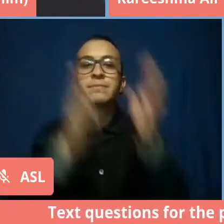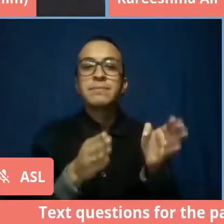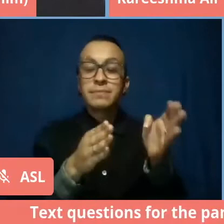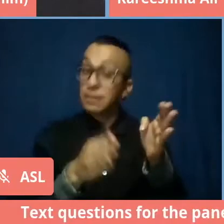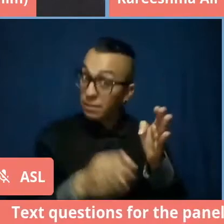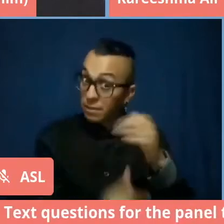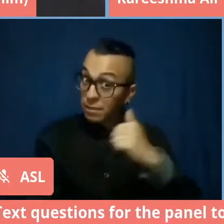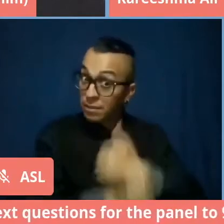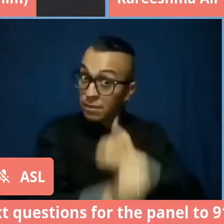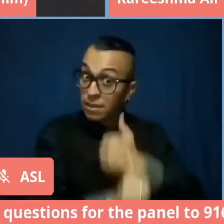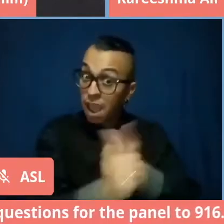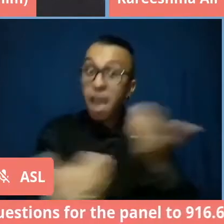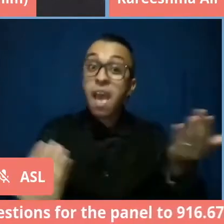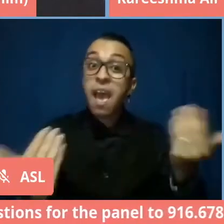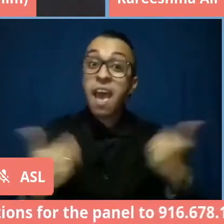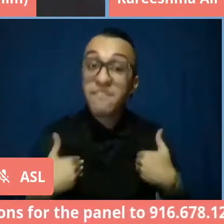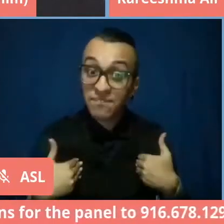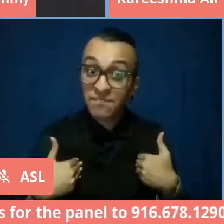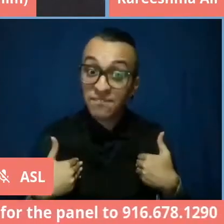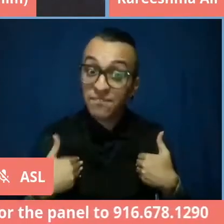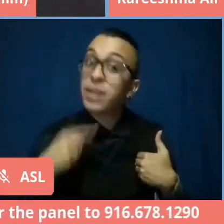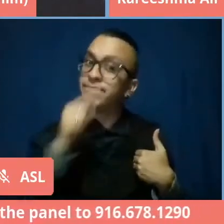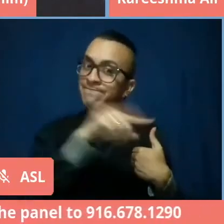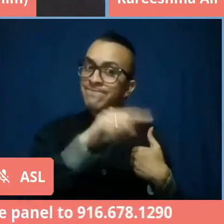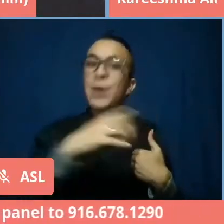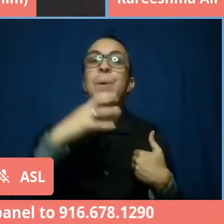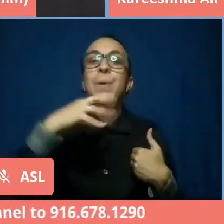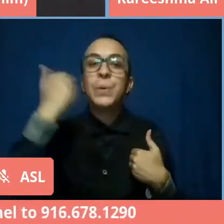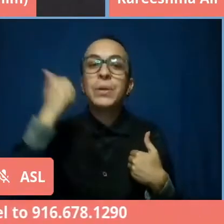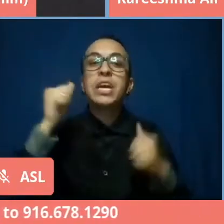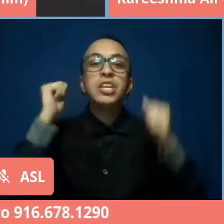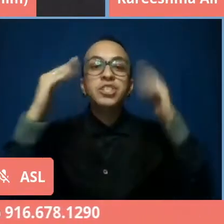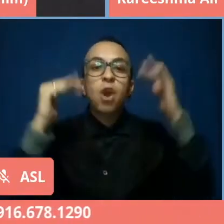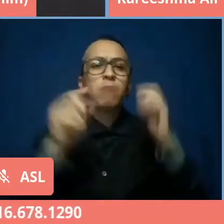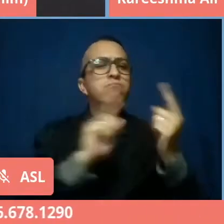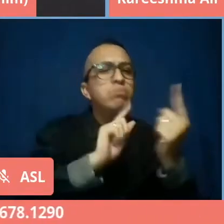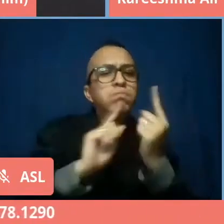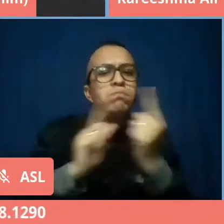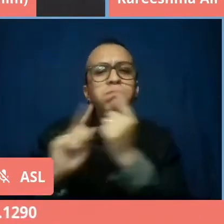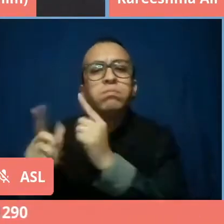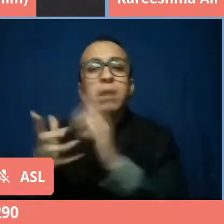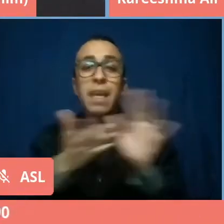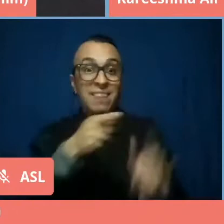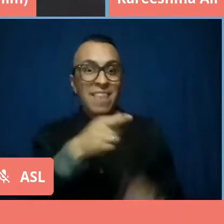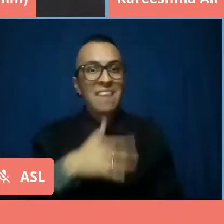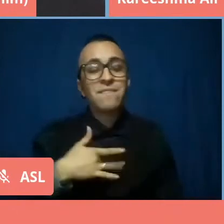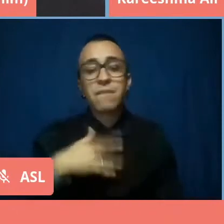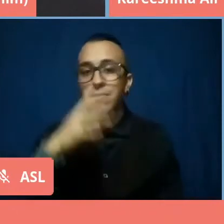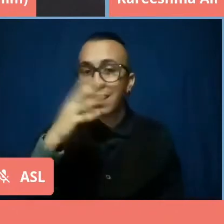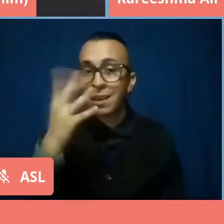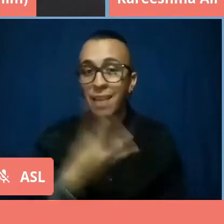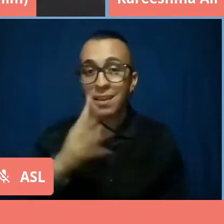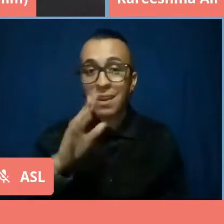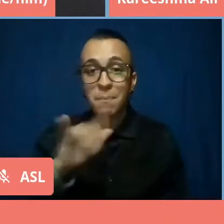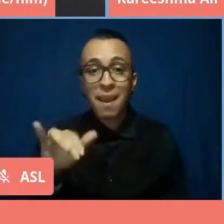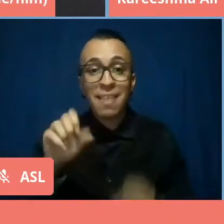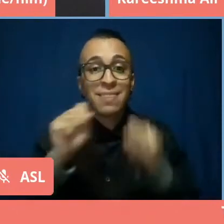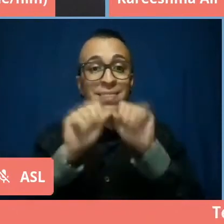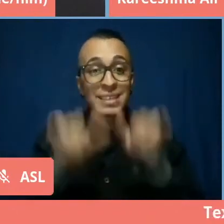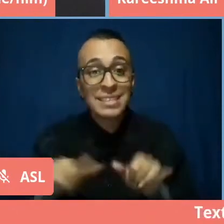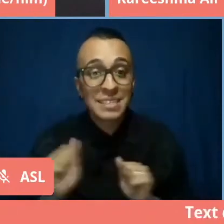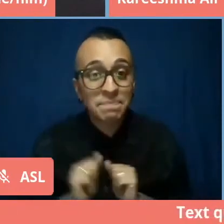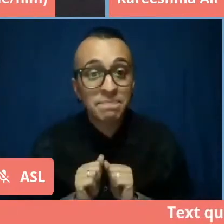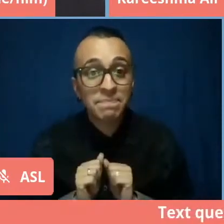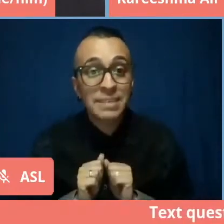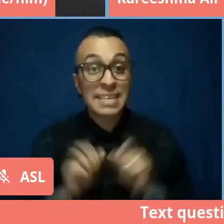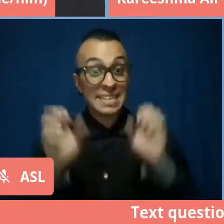in it, because a lot of the older adults we talked to, they felt neglected by the system. The system was